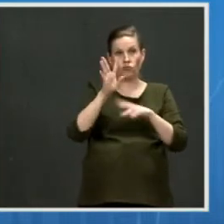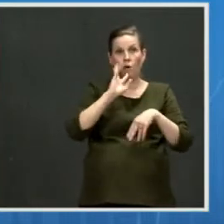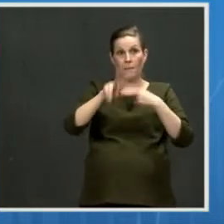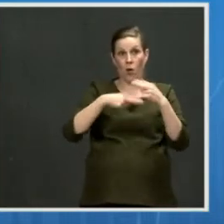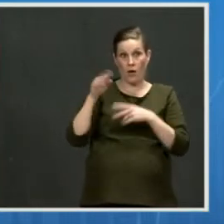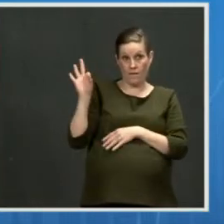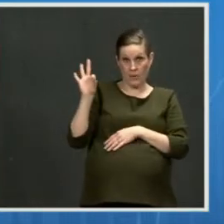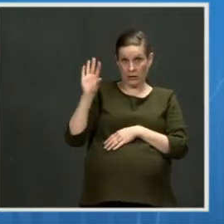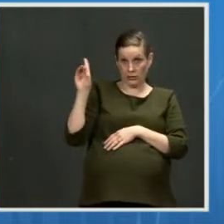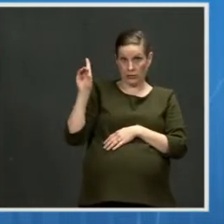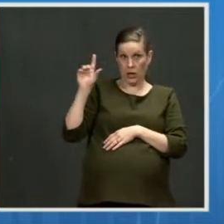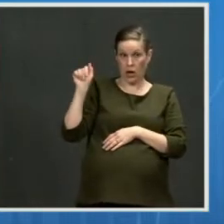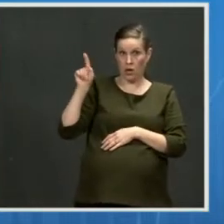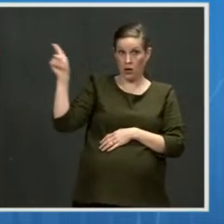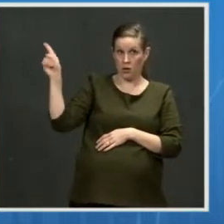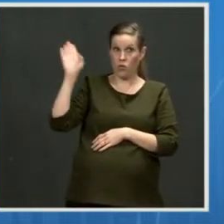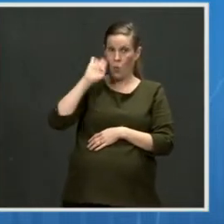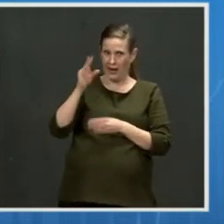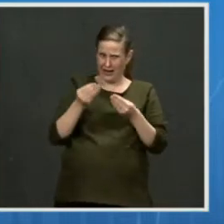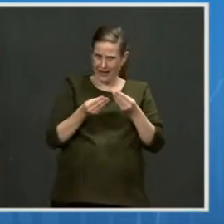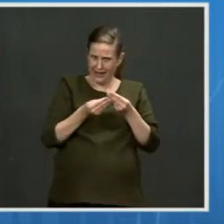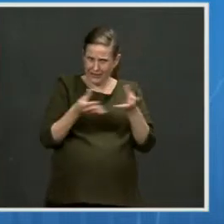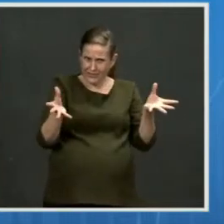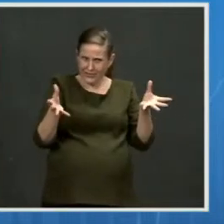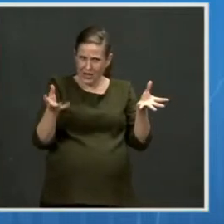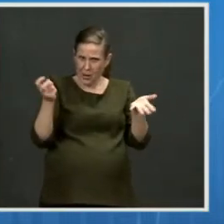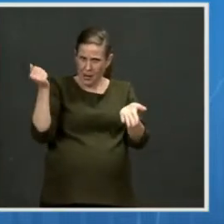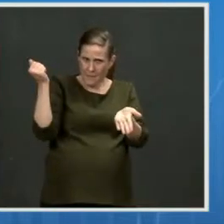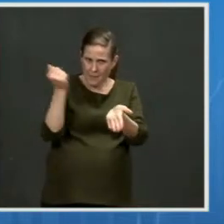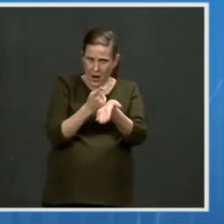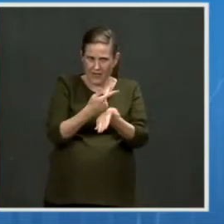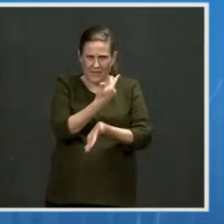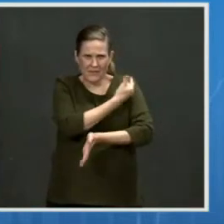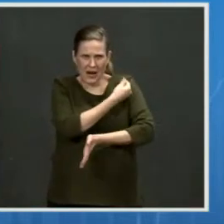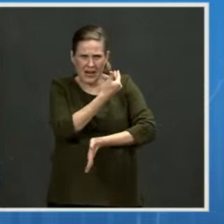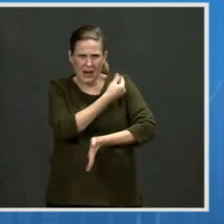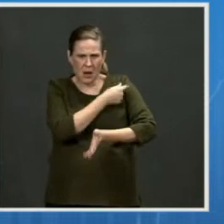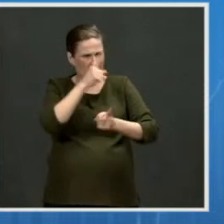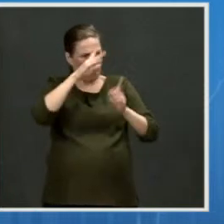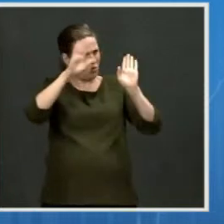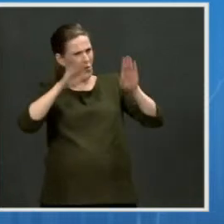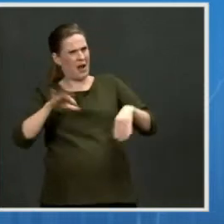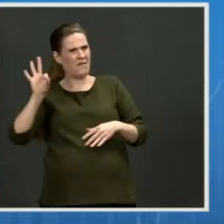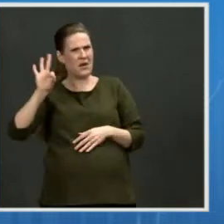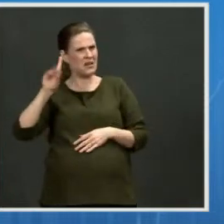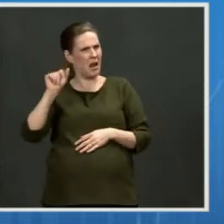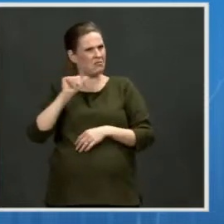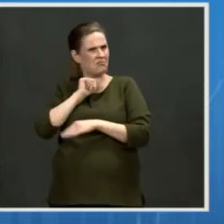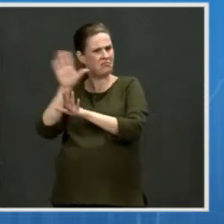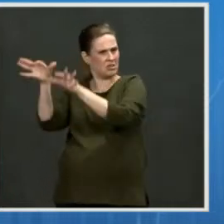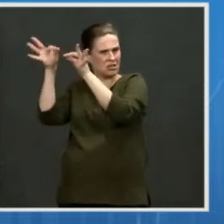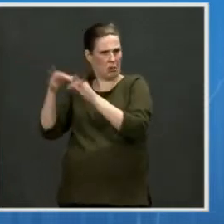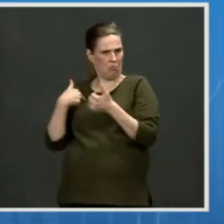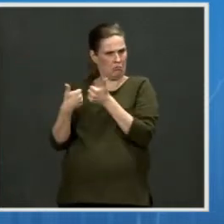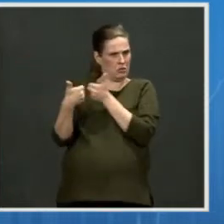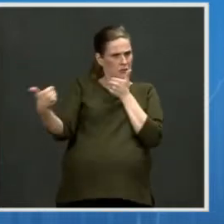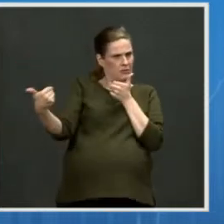Obviously, we're going to leave that to the FDA, but I'm wondering if, Dr. Fauci, you have any additional comments given the data that you have